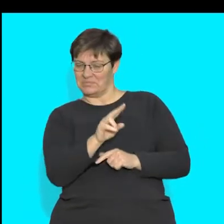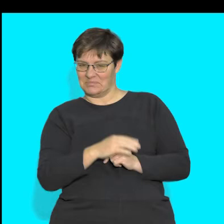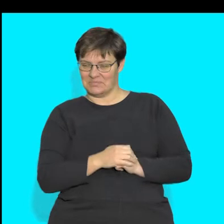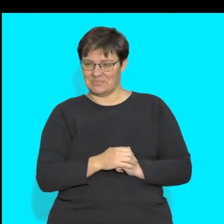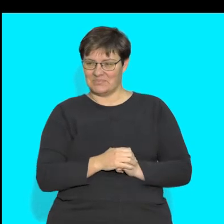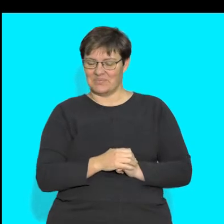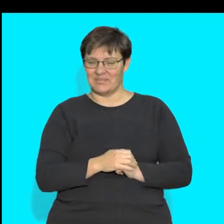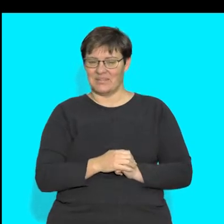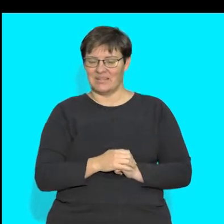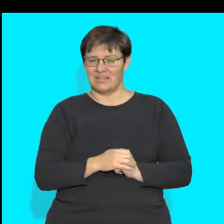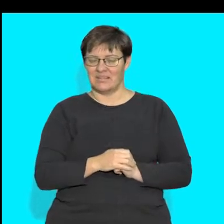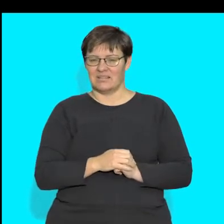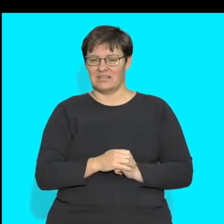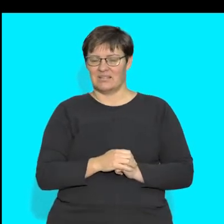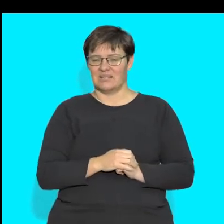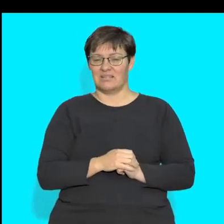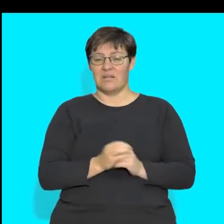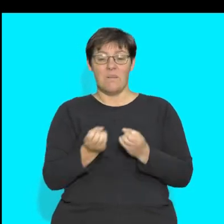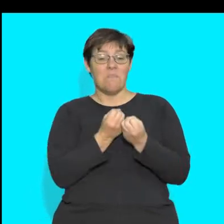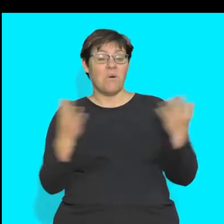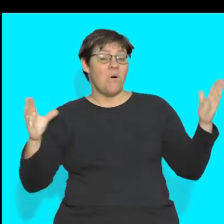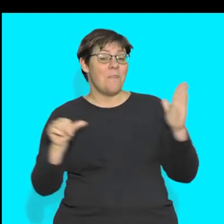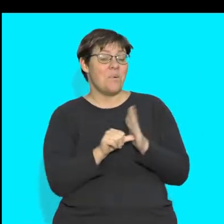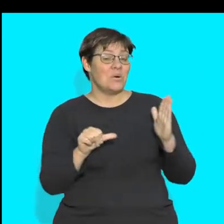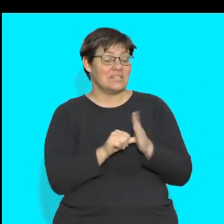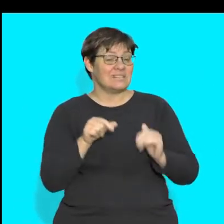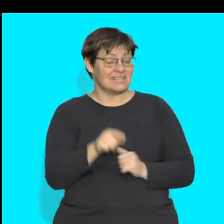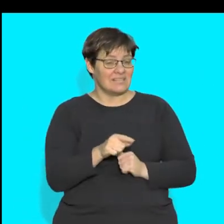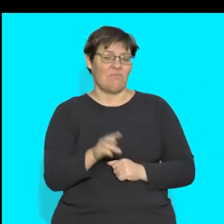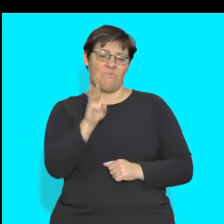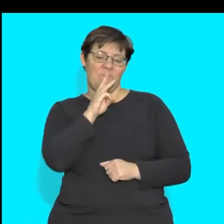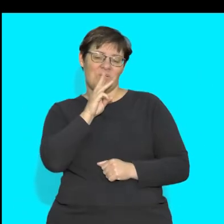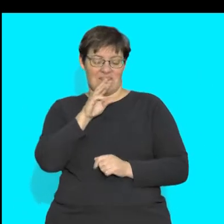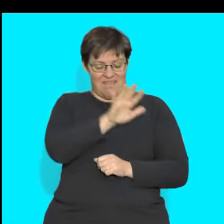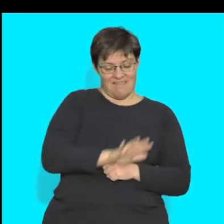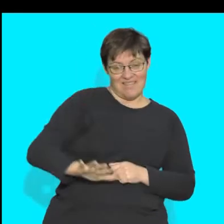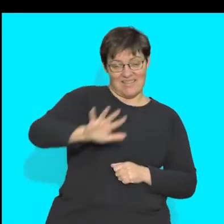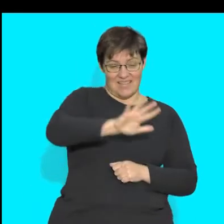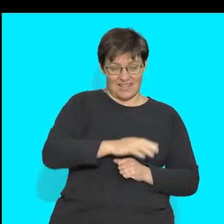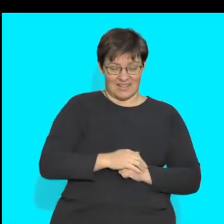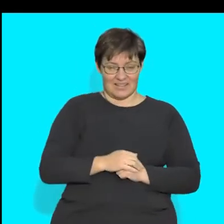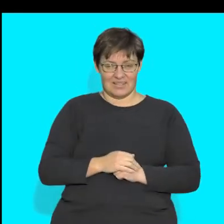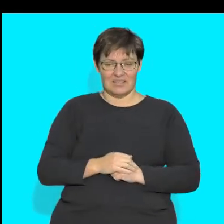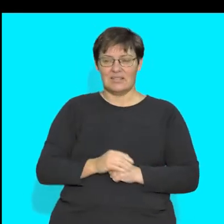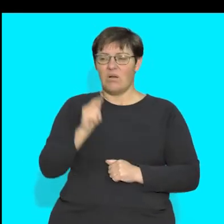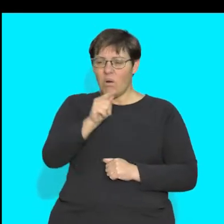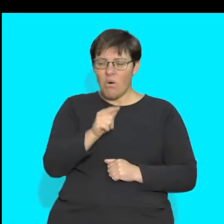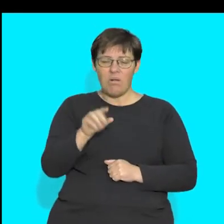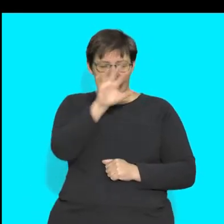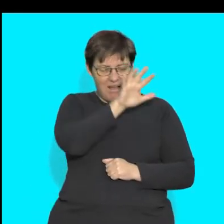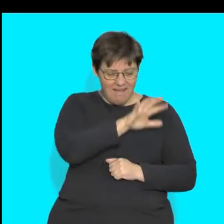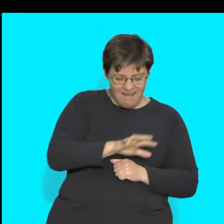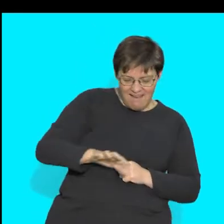it's got the most important thing is this water. And this is what it is. All of this over